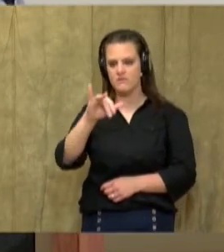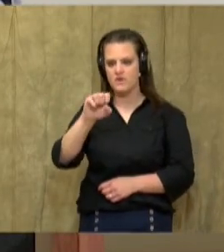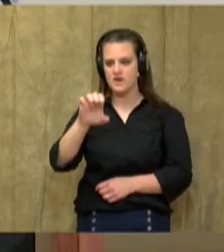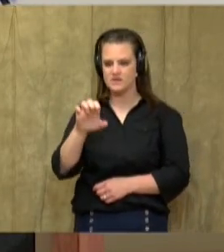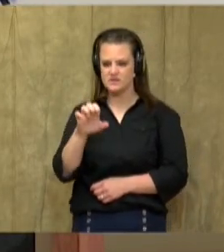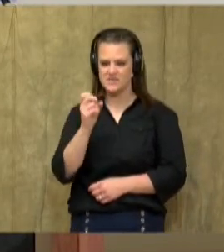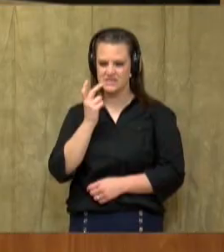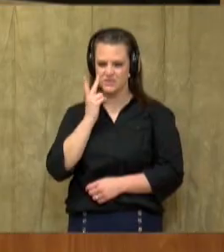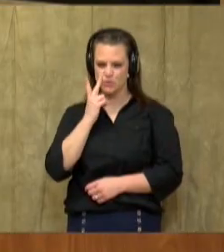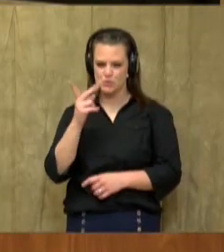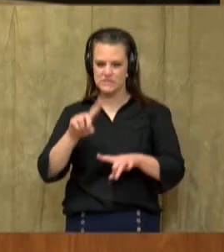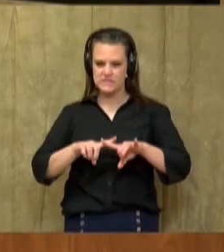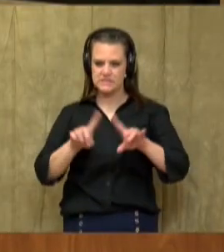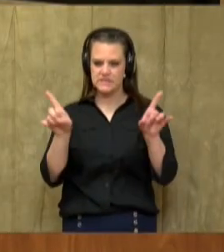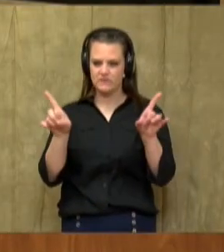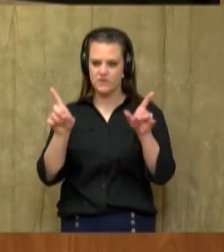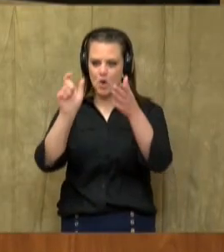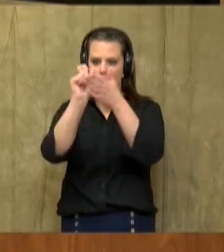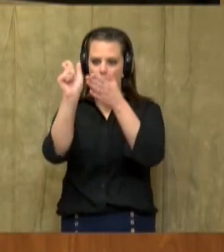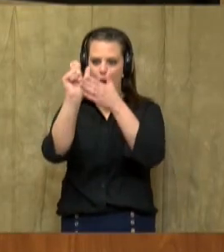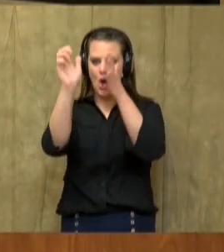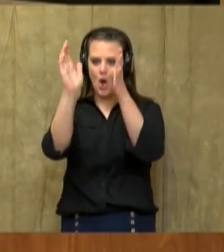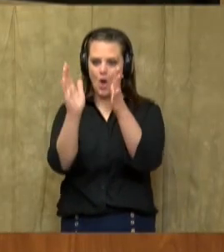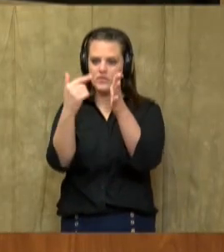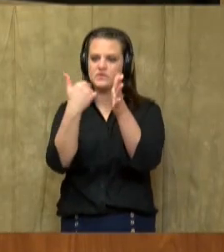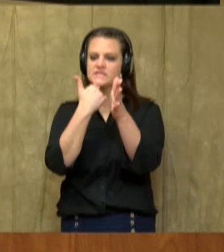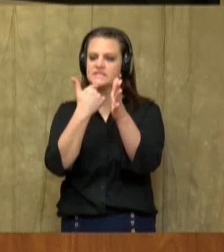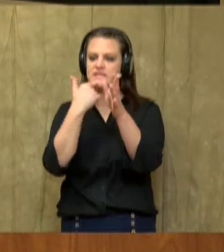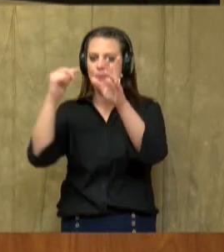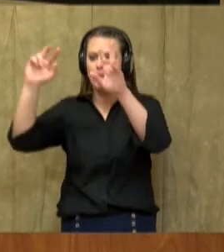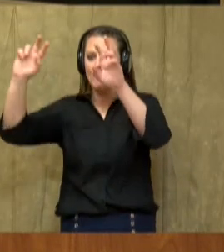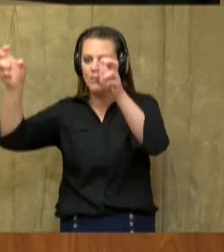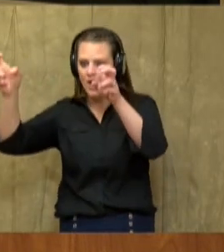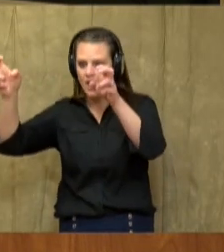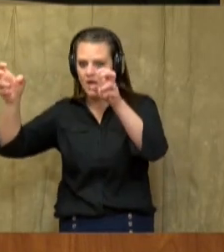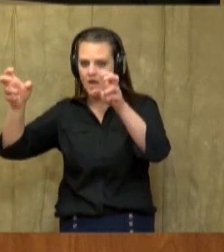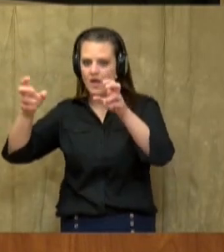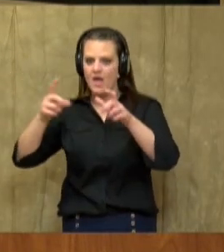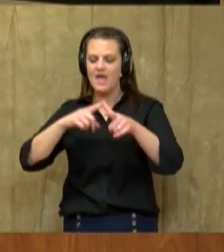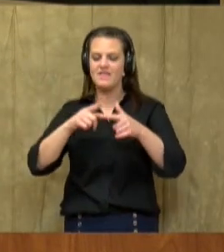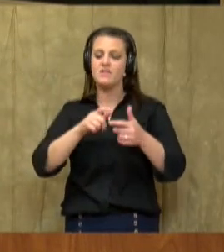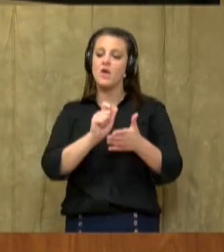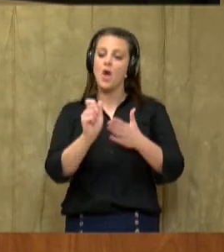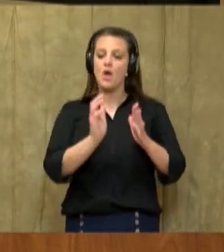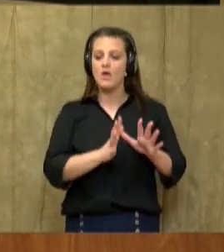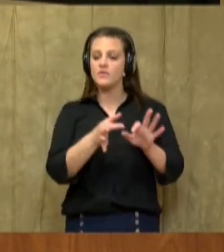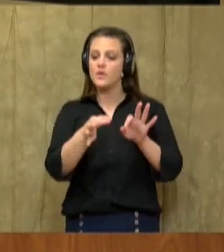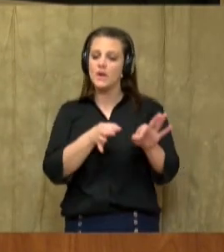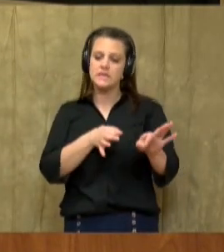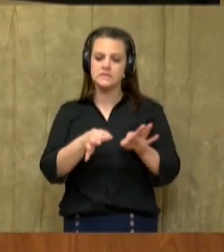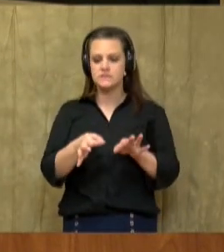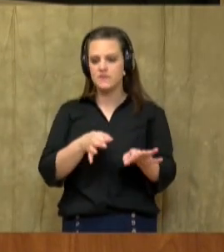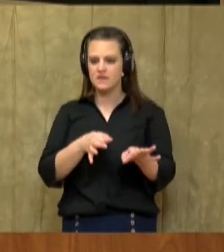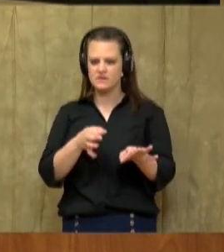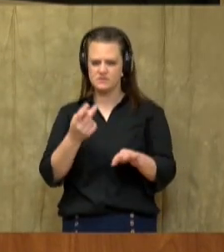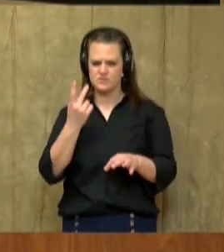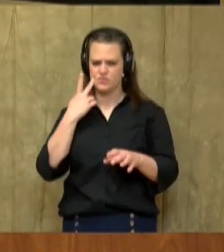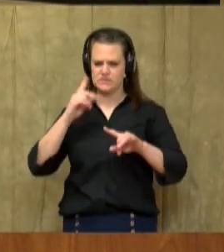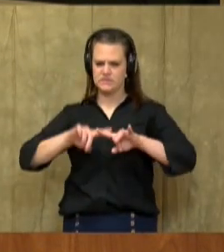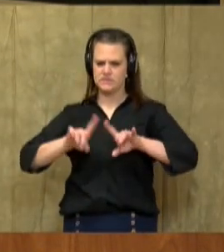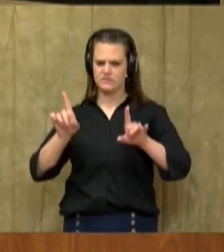see the difference between the author says under quoting and the author explains under paraphrasing? Do you see